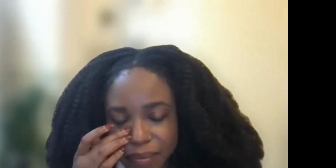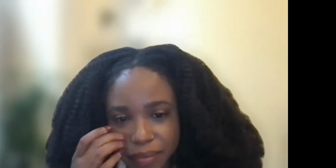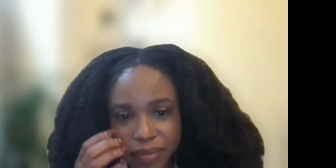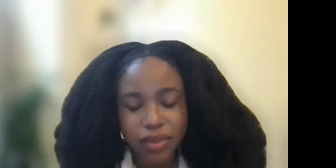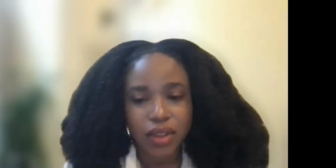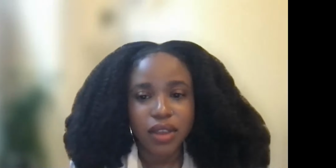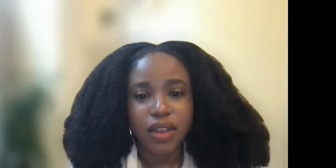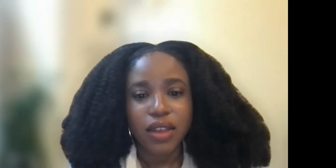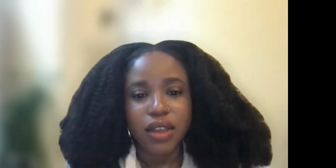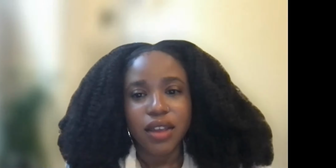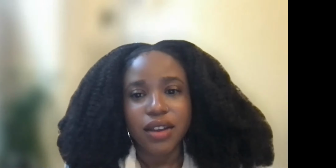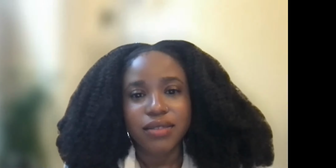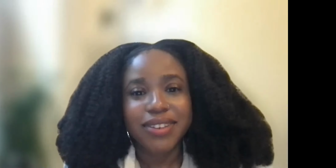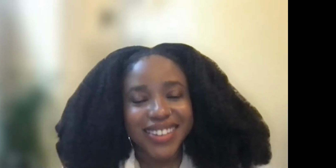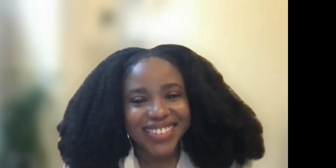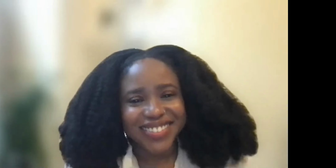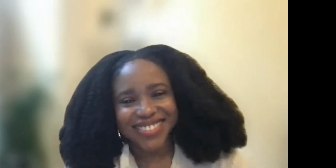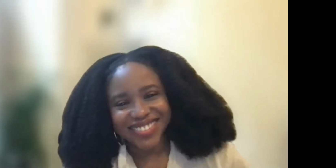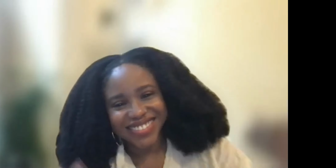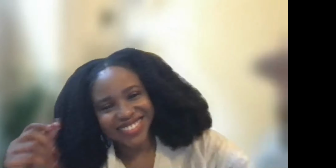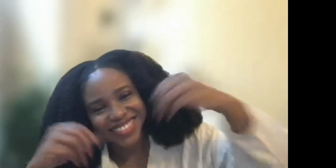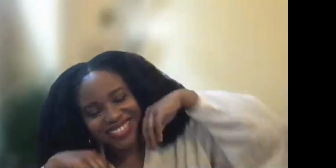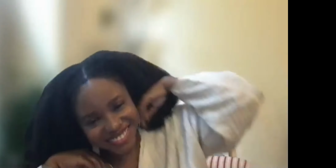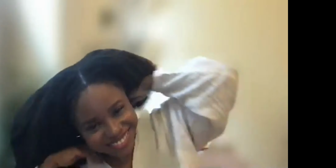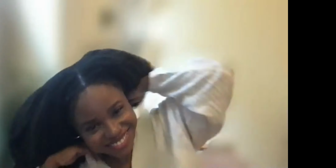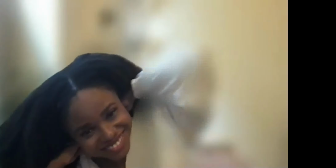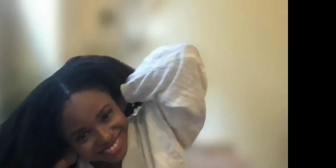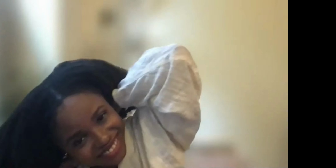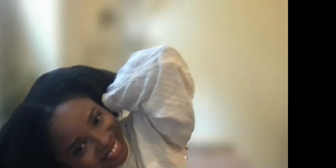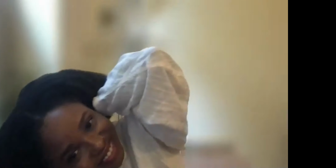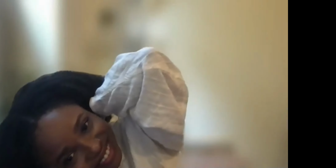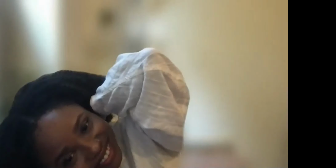stayed. You could leave now. Thank you. Muchísimas gracias.